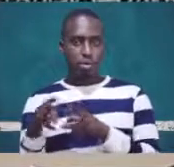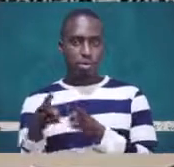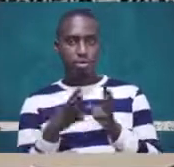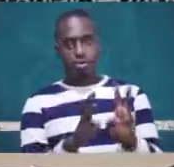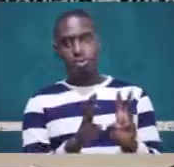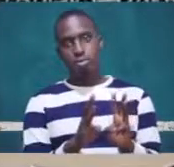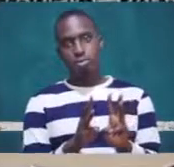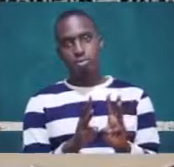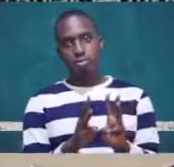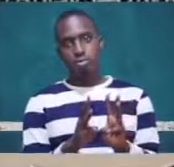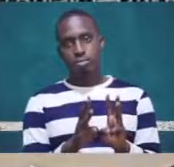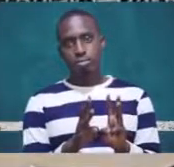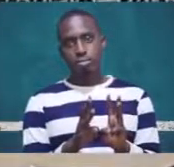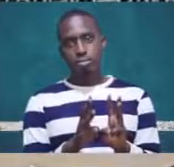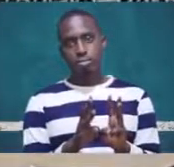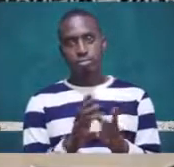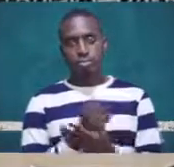methods,